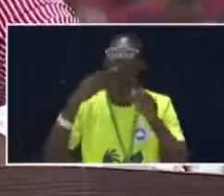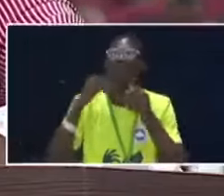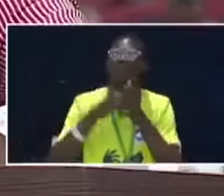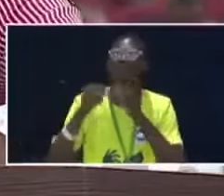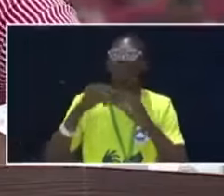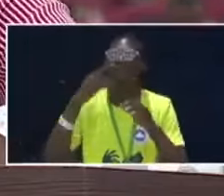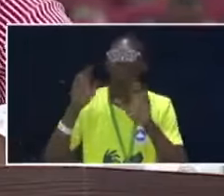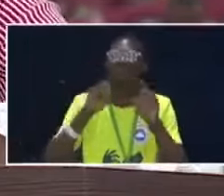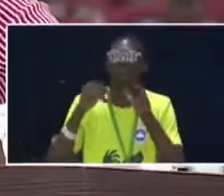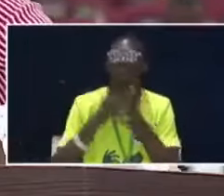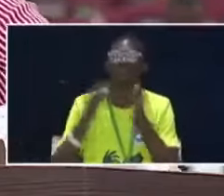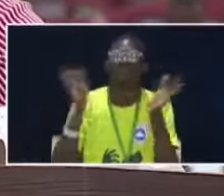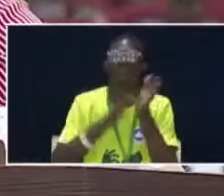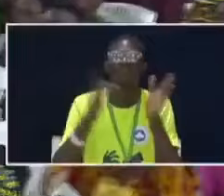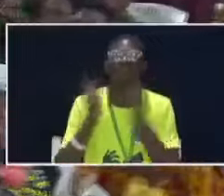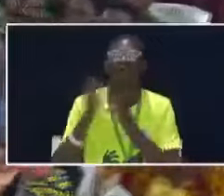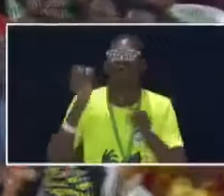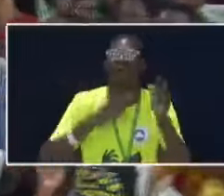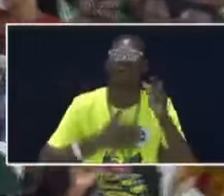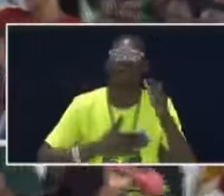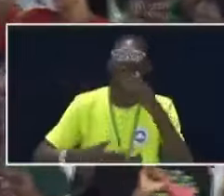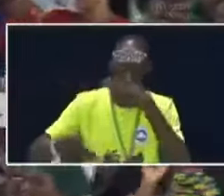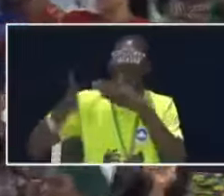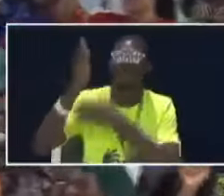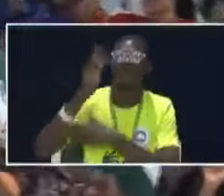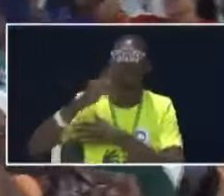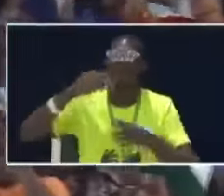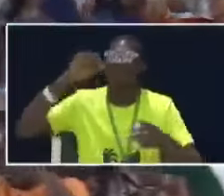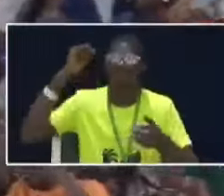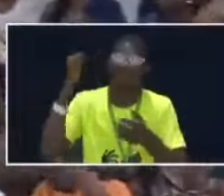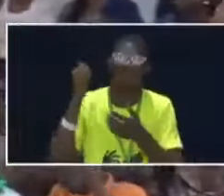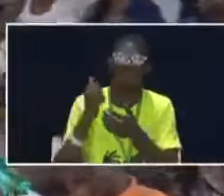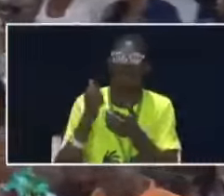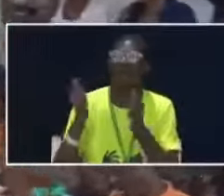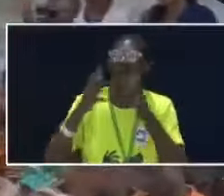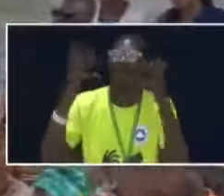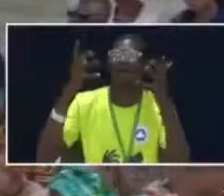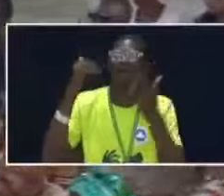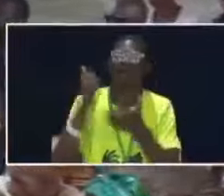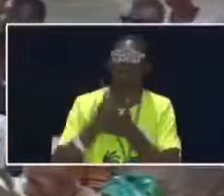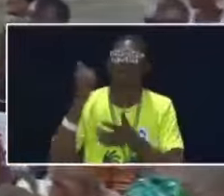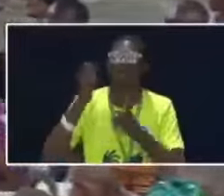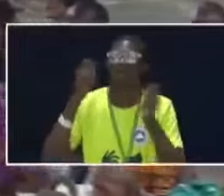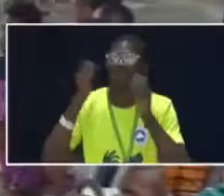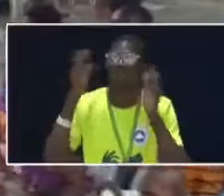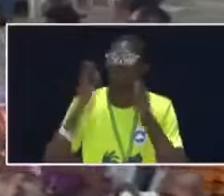did it? Jesus. Oh my God. Wow.